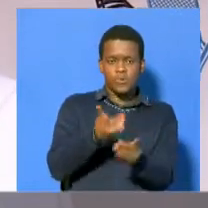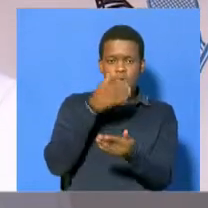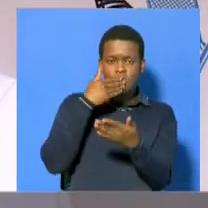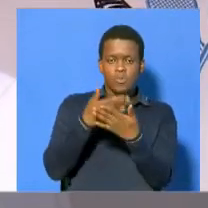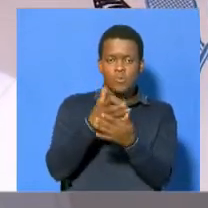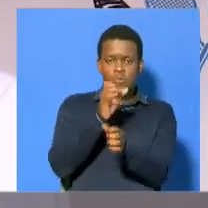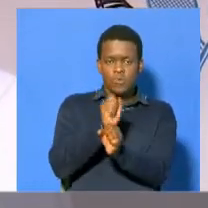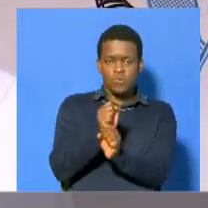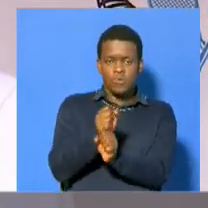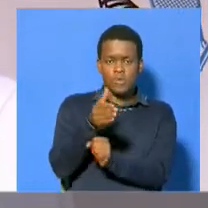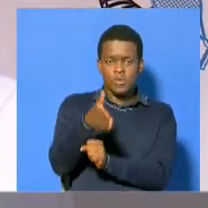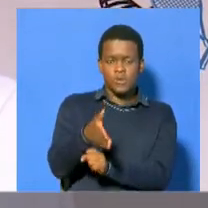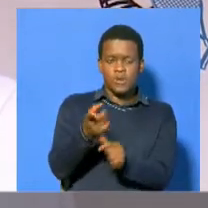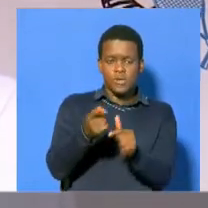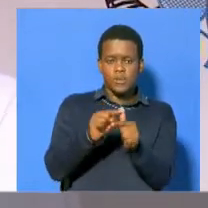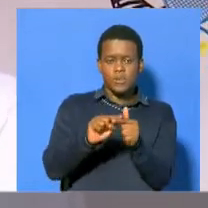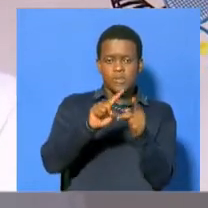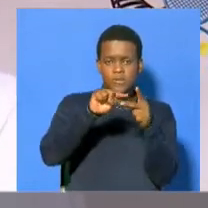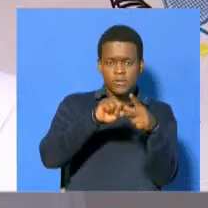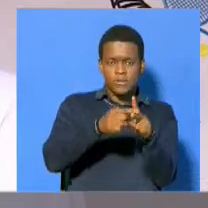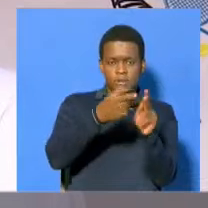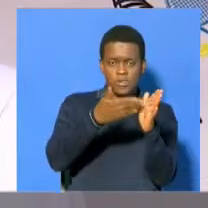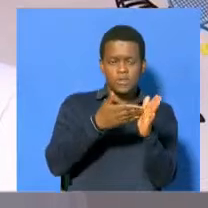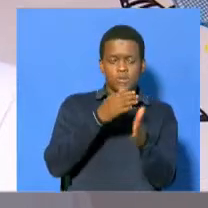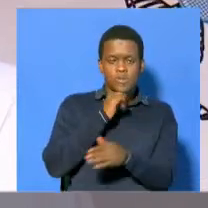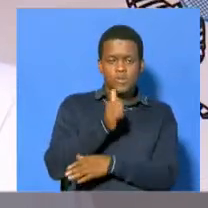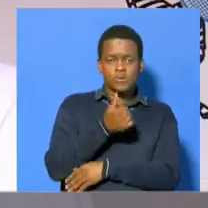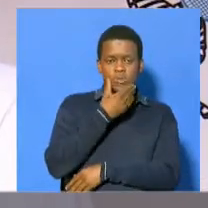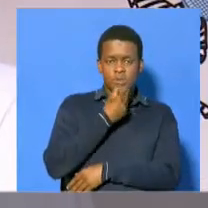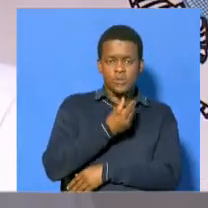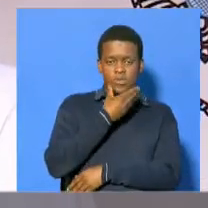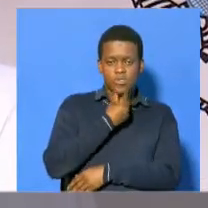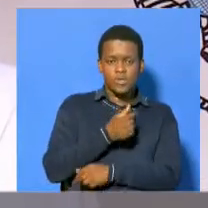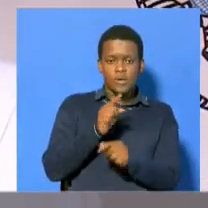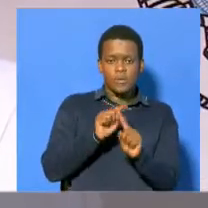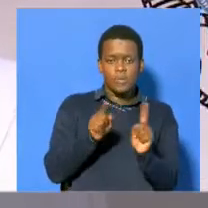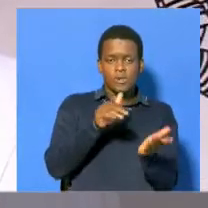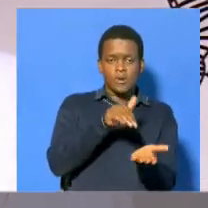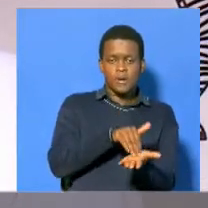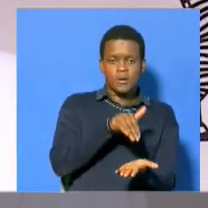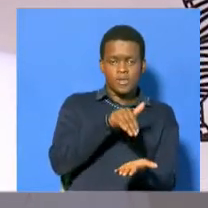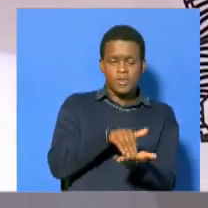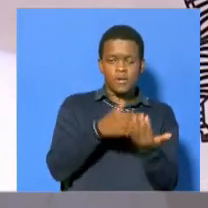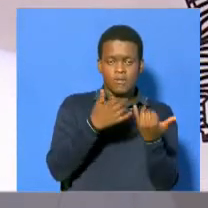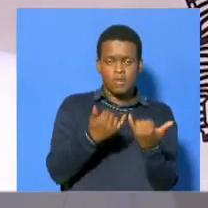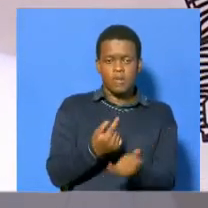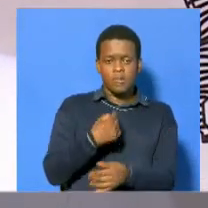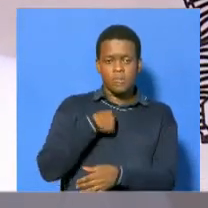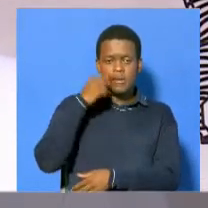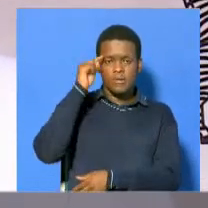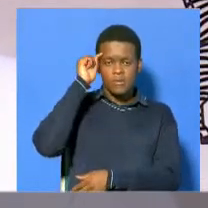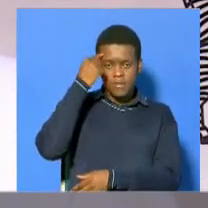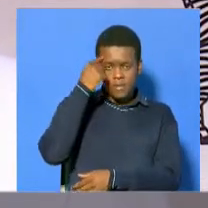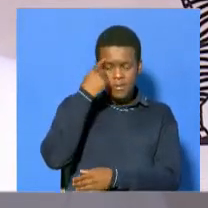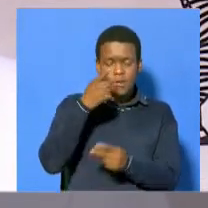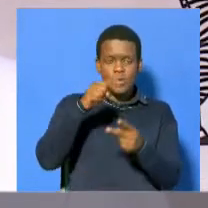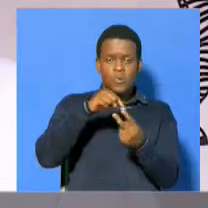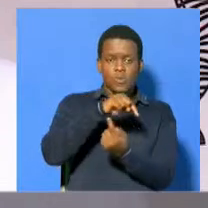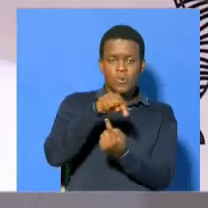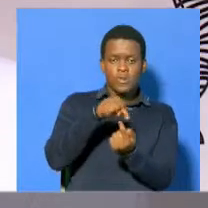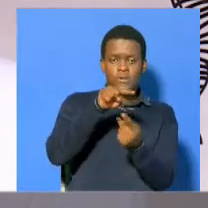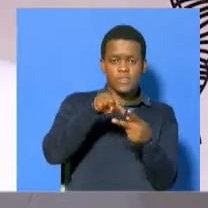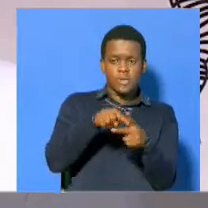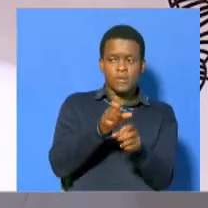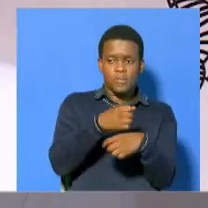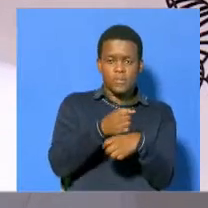job. Hosting is not an easy thing, and also I think, you know, putting together the